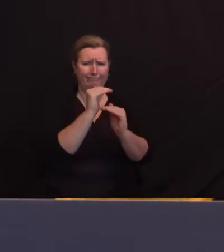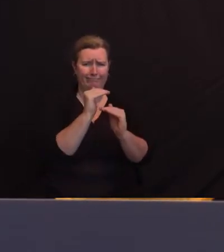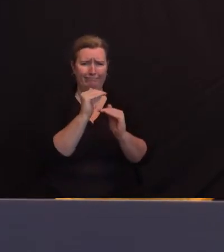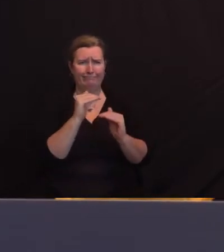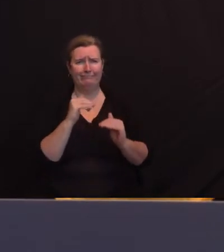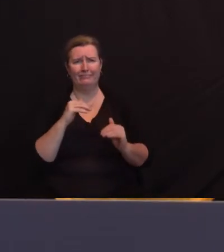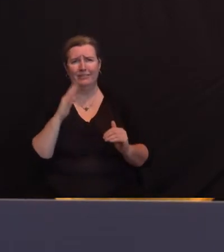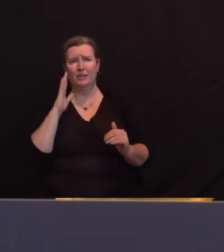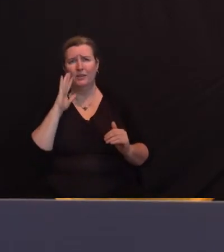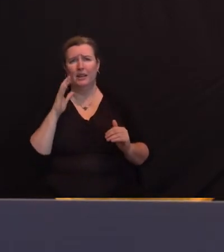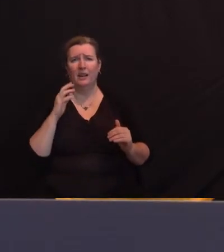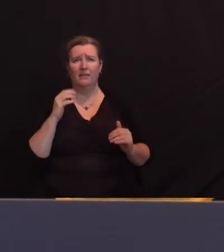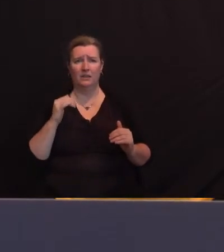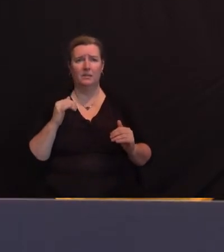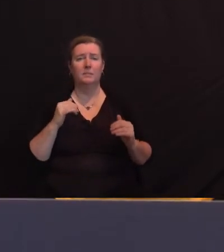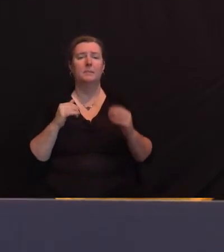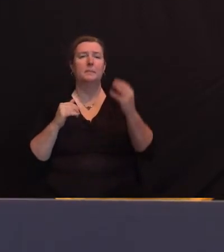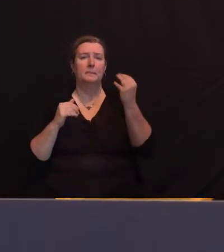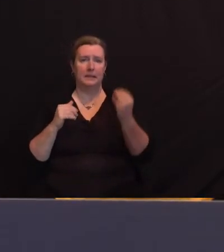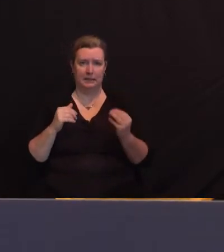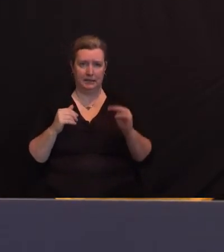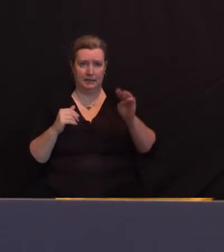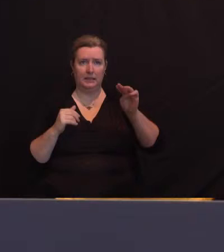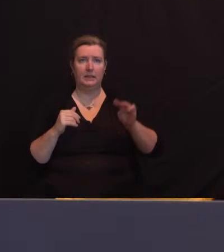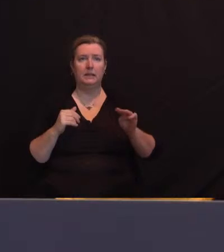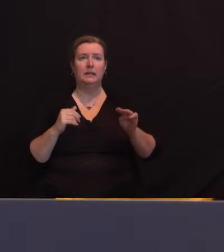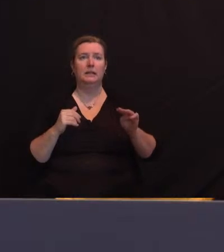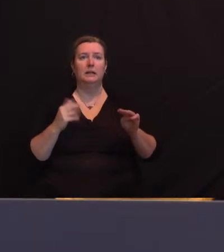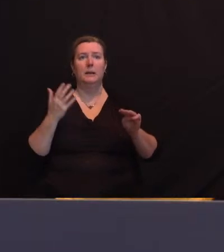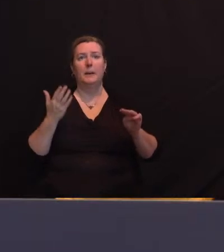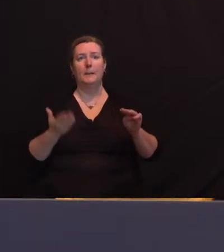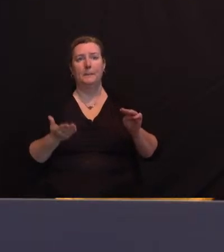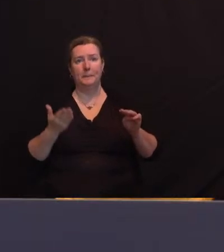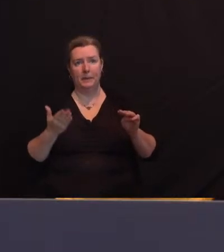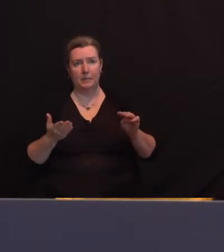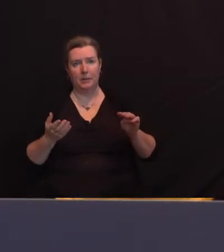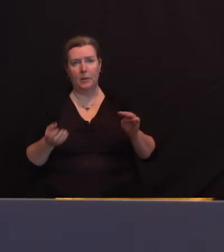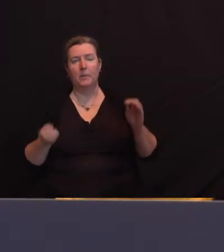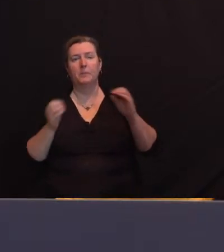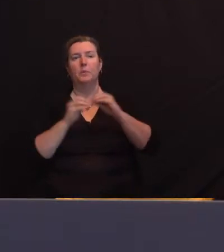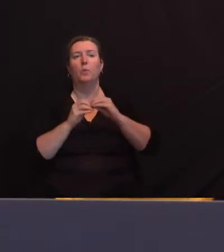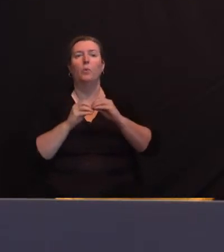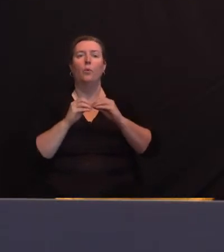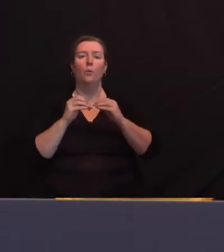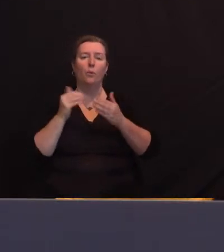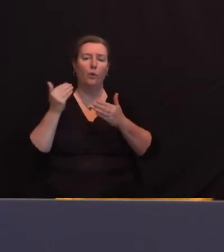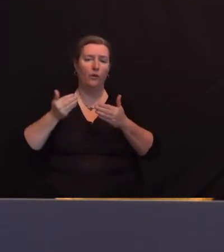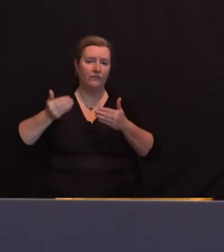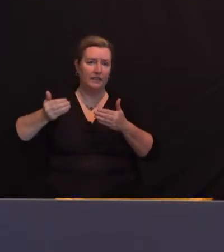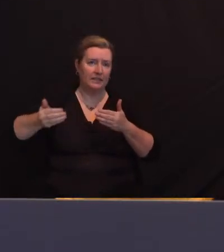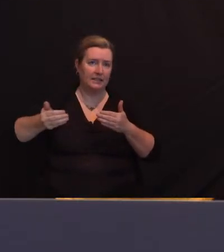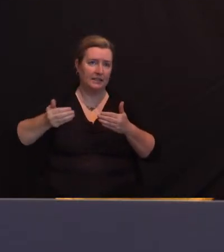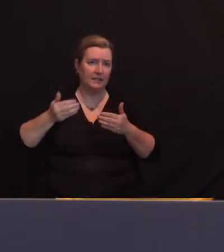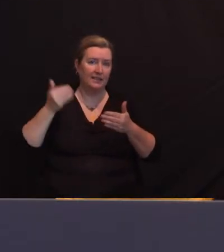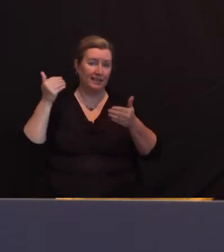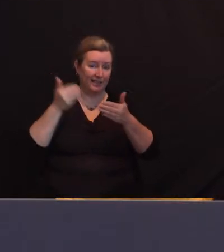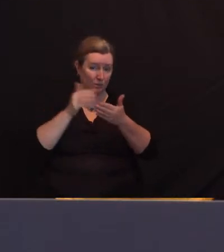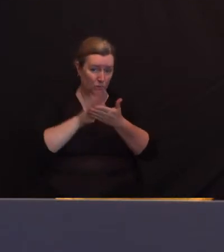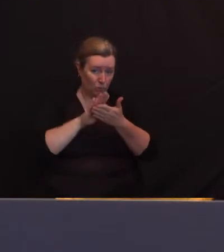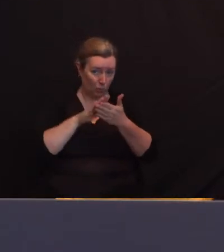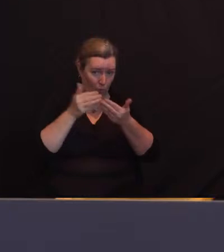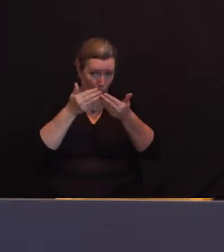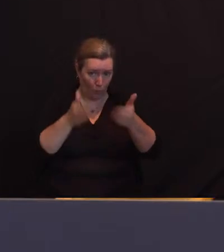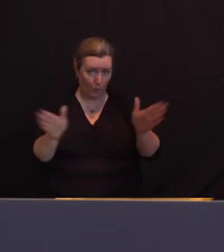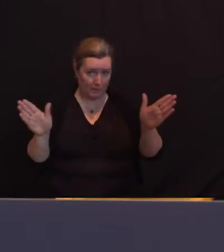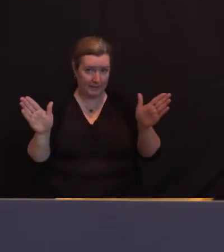on Mondays. My gut tells me we may go to a more frequent cadence and in and around back to school. We'll come back to you with that. Dan Bryan is